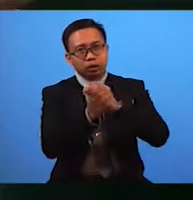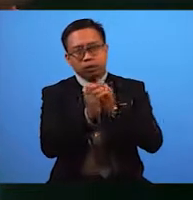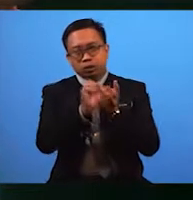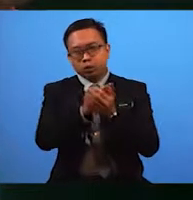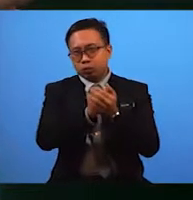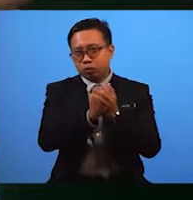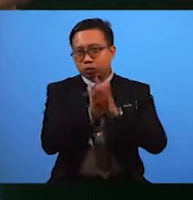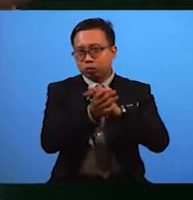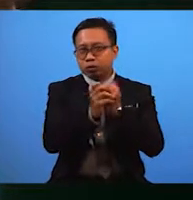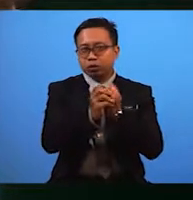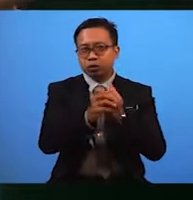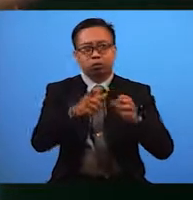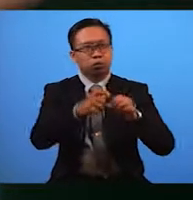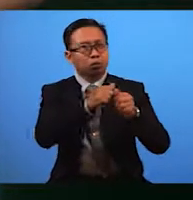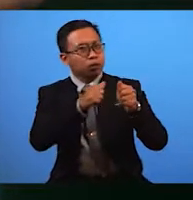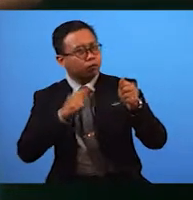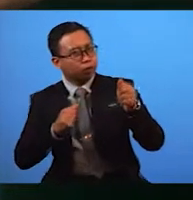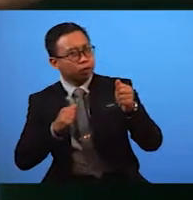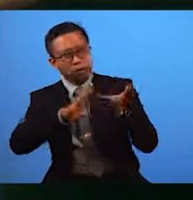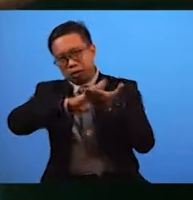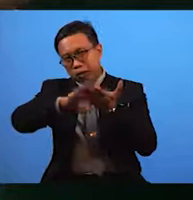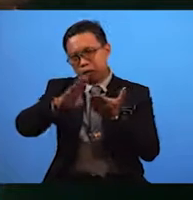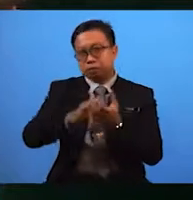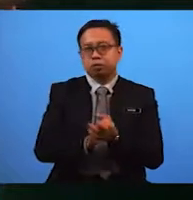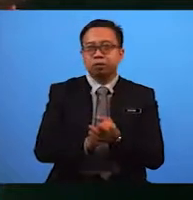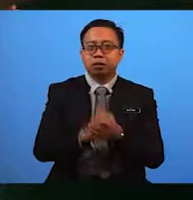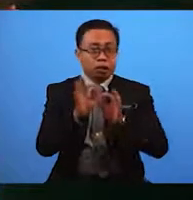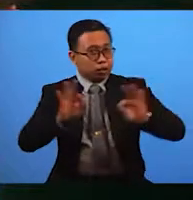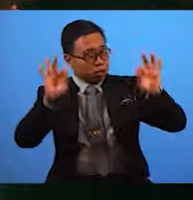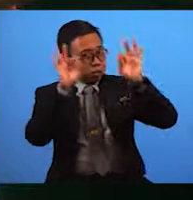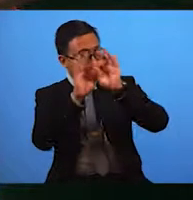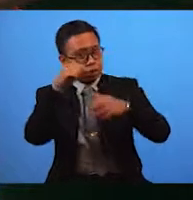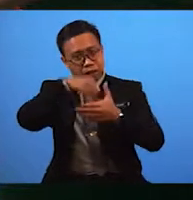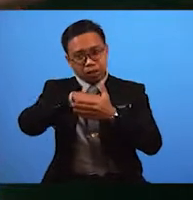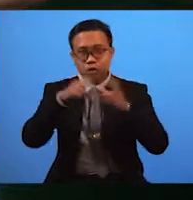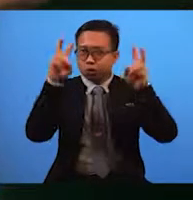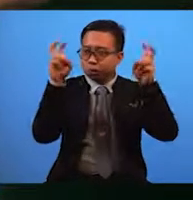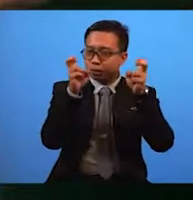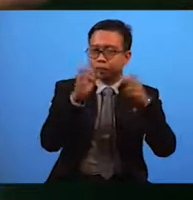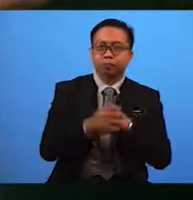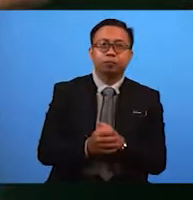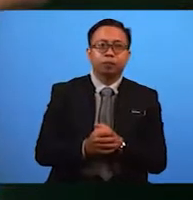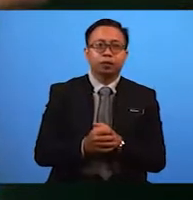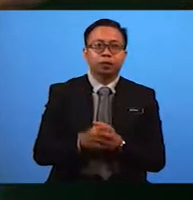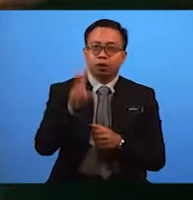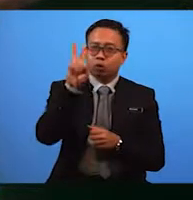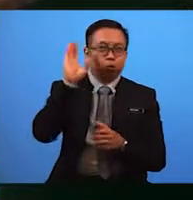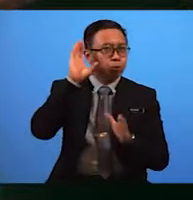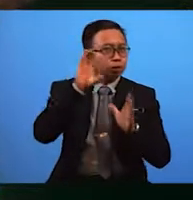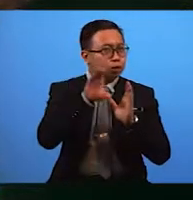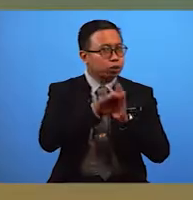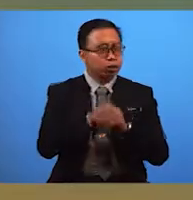avoid, and clean are essential in this topic. Here are the first two pictures.